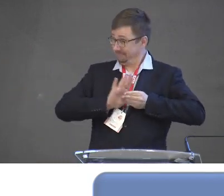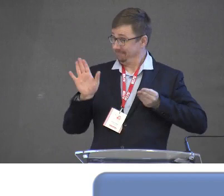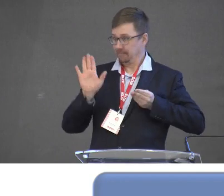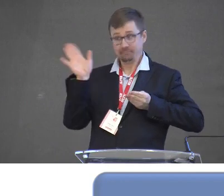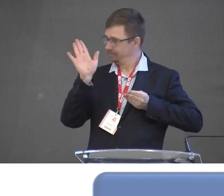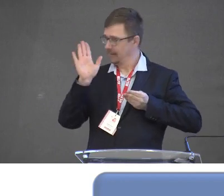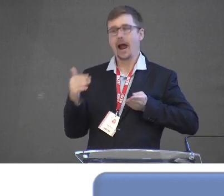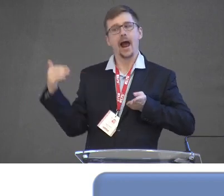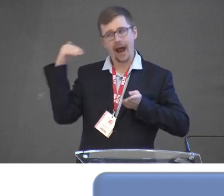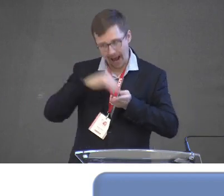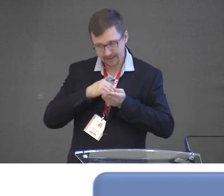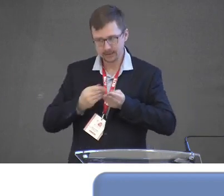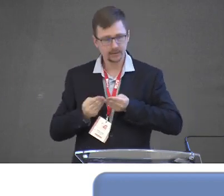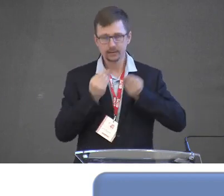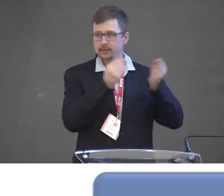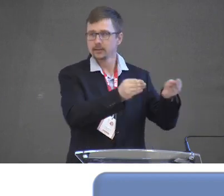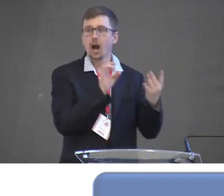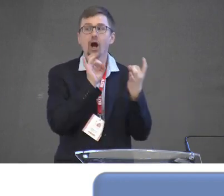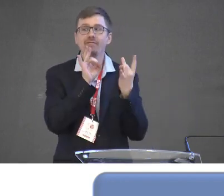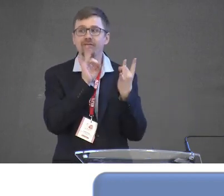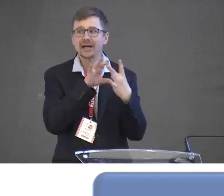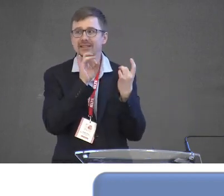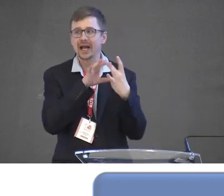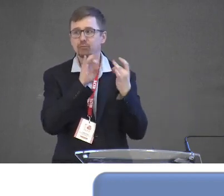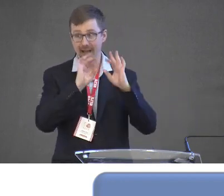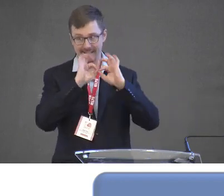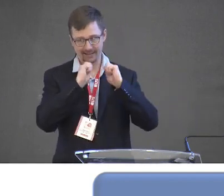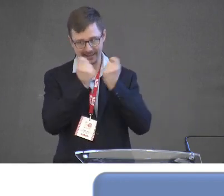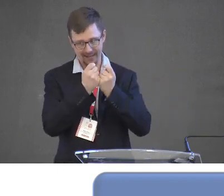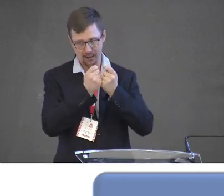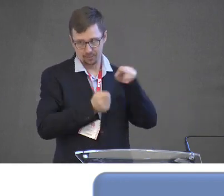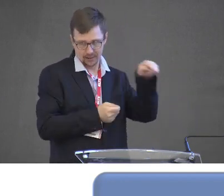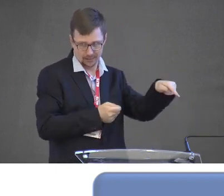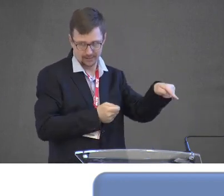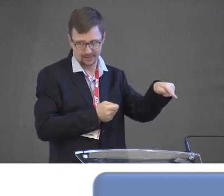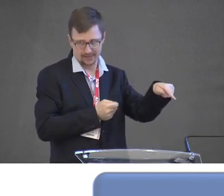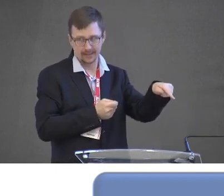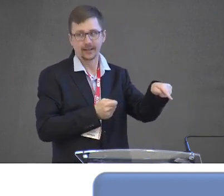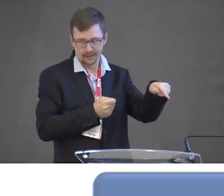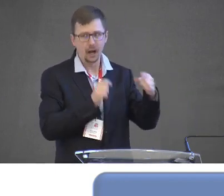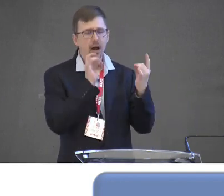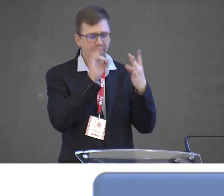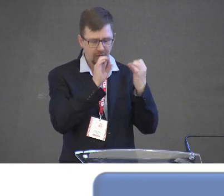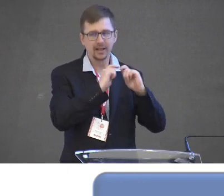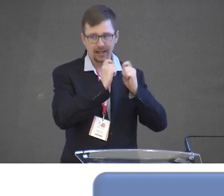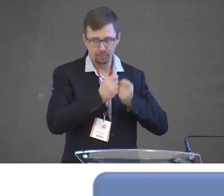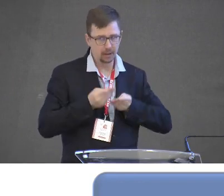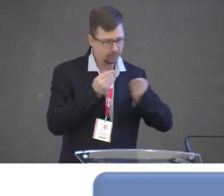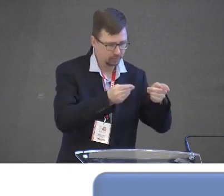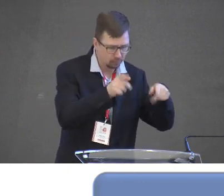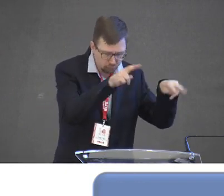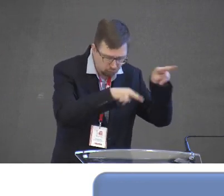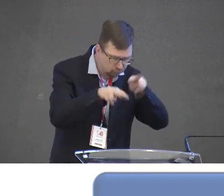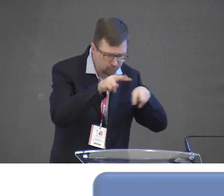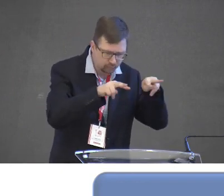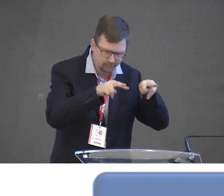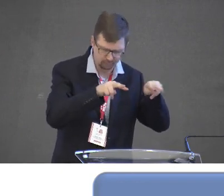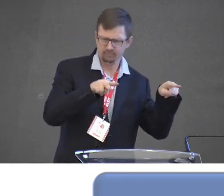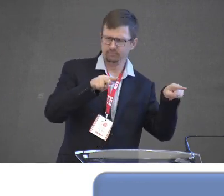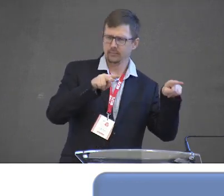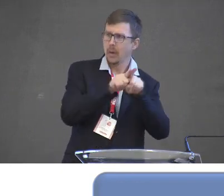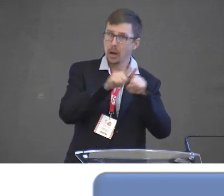We redrafted, it went back and forth a few times, and then we brought it to the feedback team.